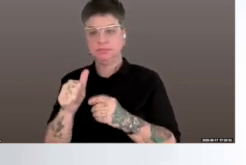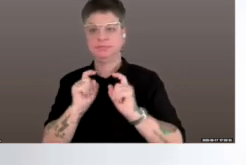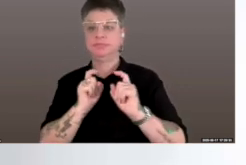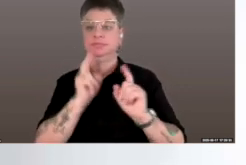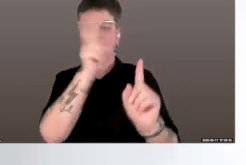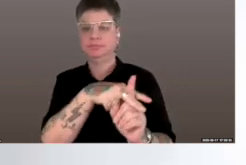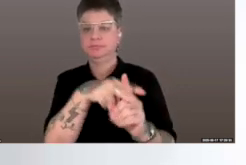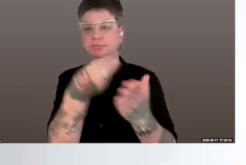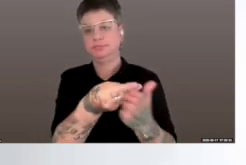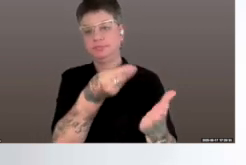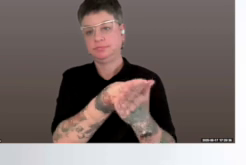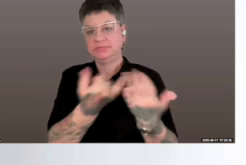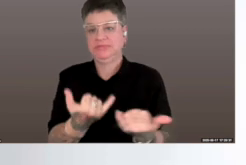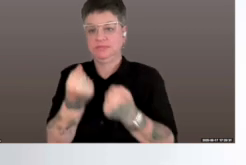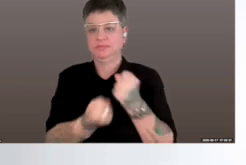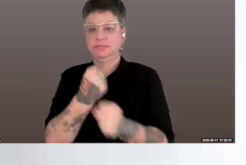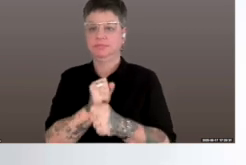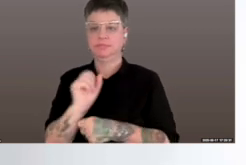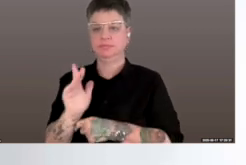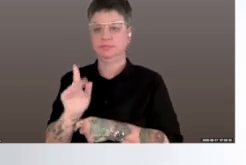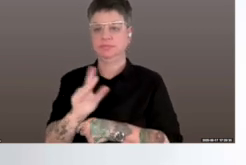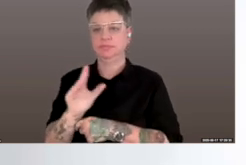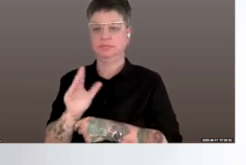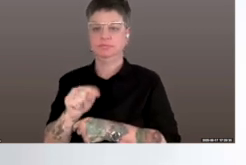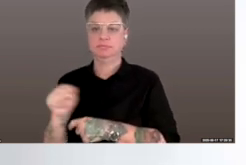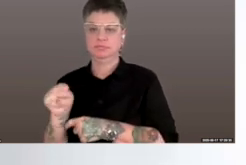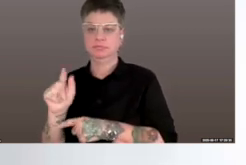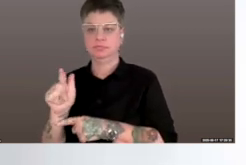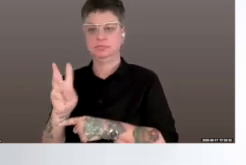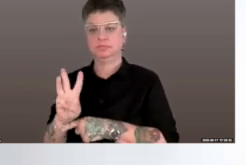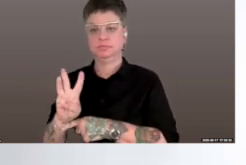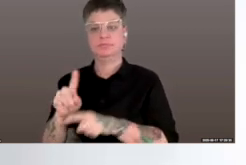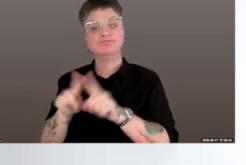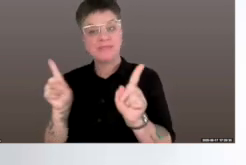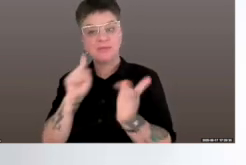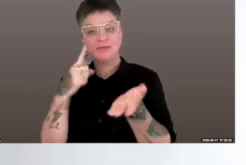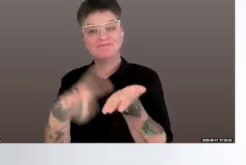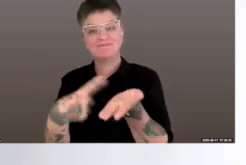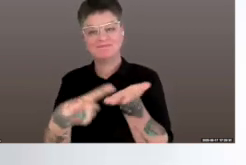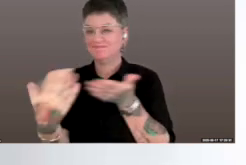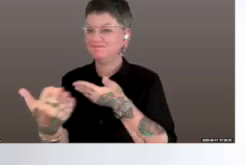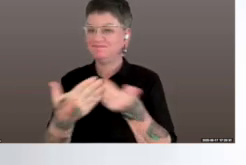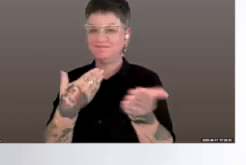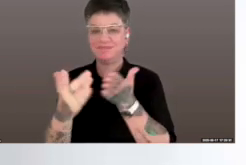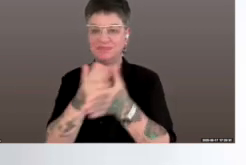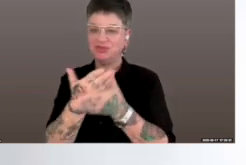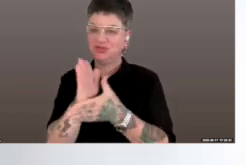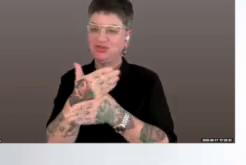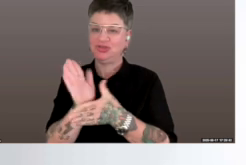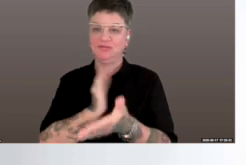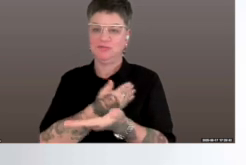So now here is a list of the 7 pilots. 5 of the 7 regional pilots are